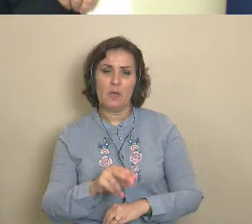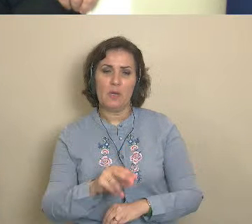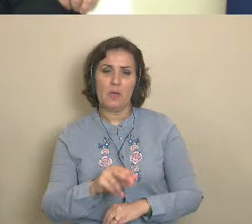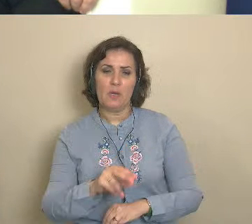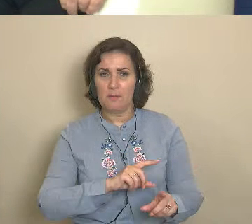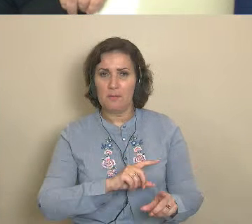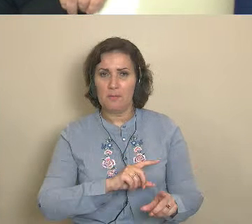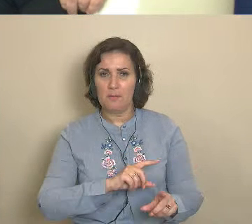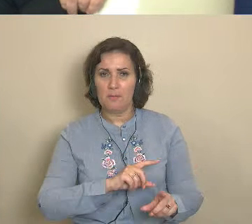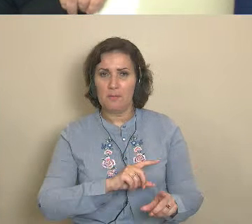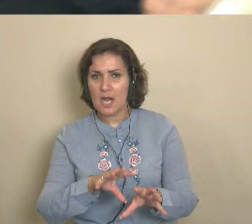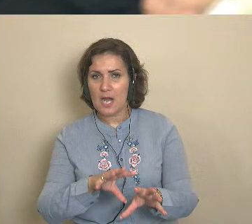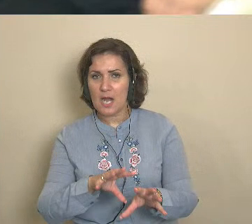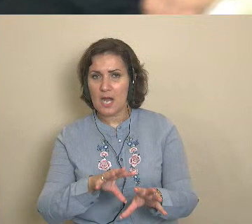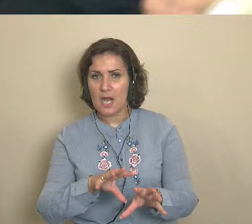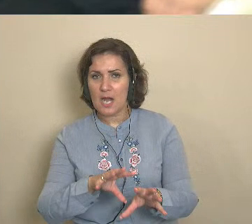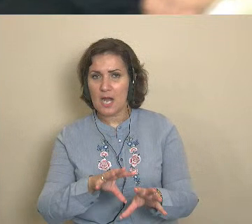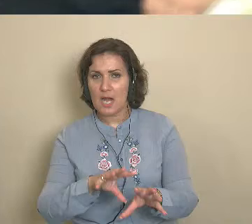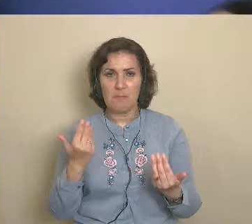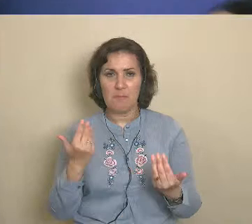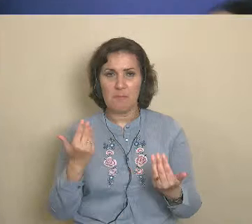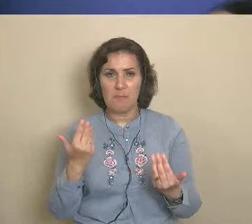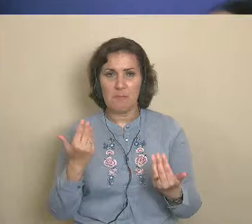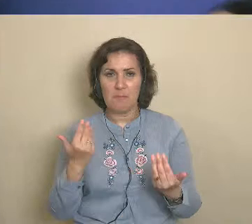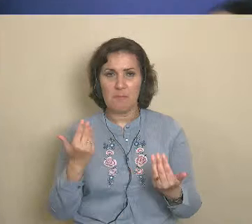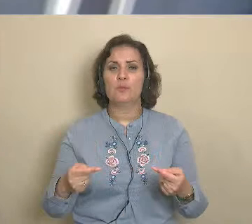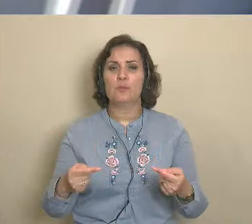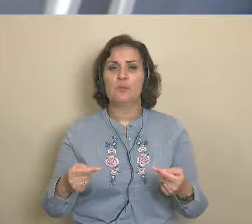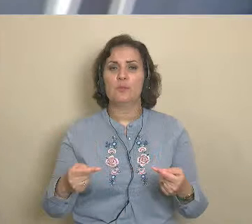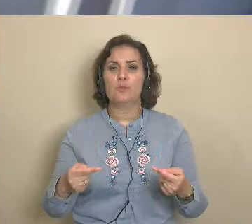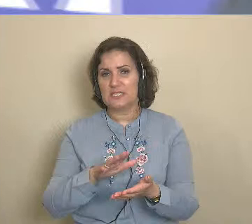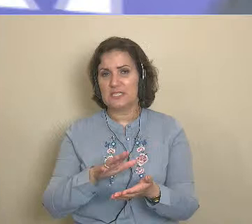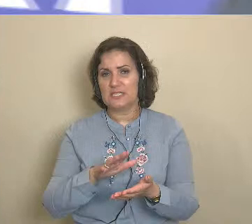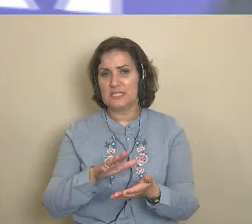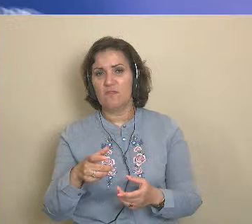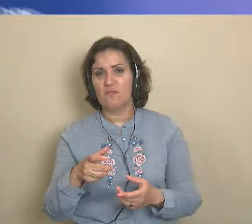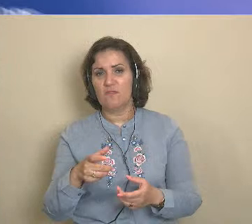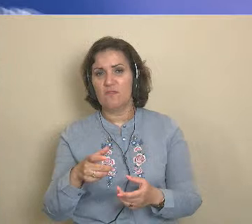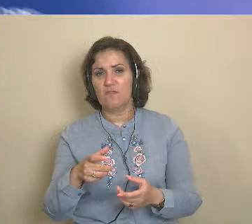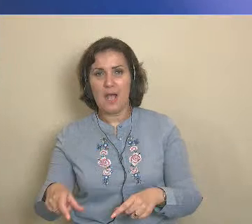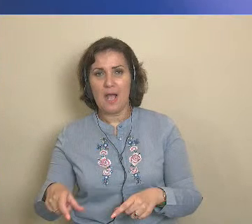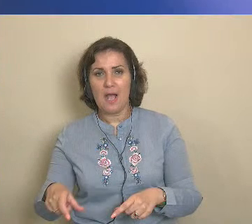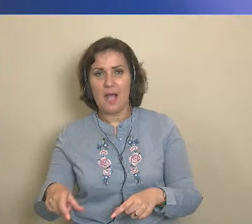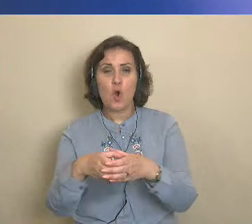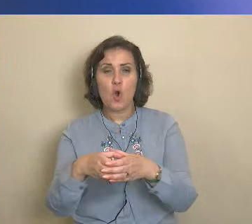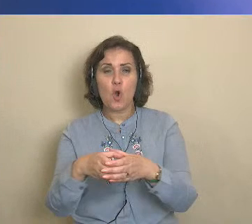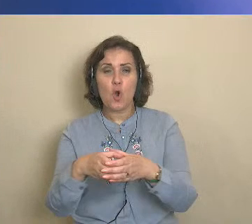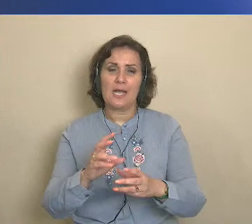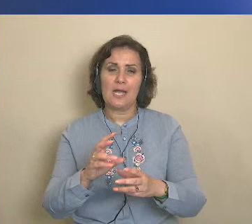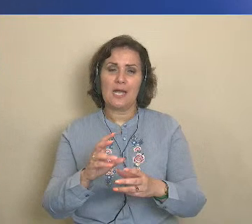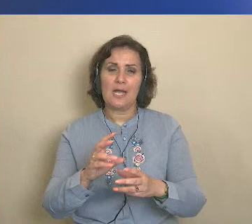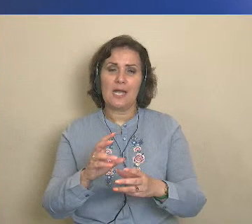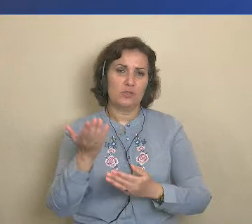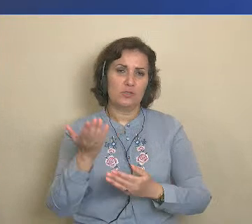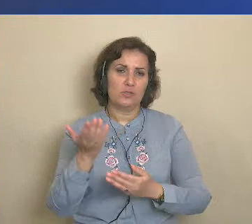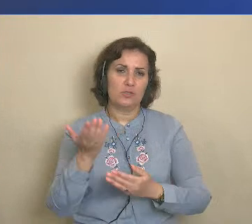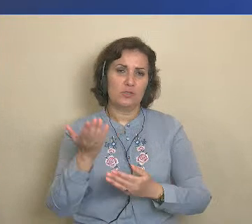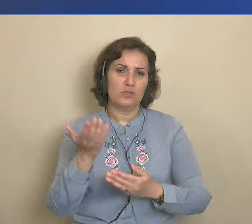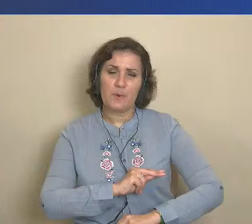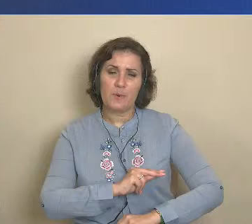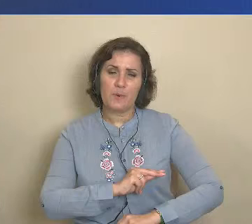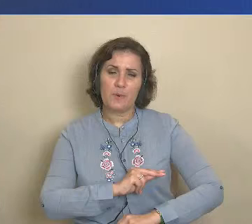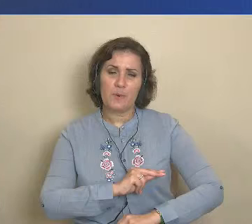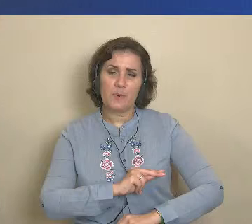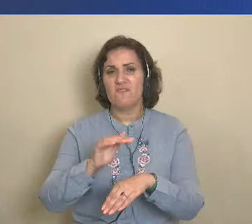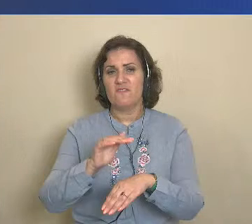and labor migrants who do not have relevant registration in the communities but reside for a long time there and work there and